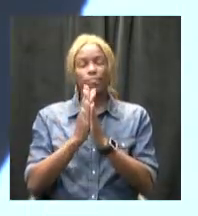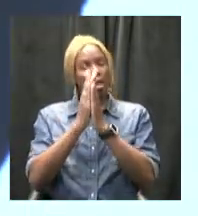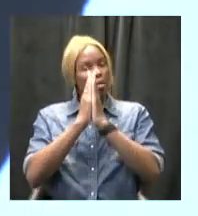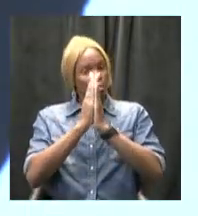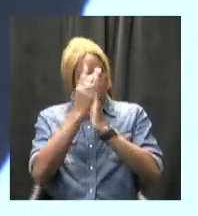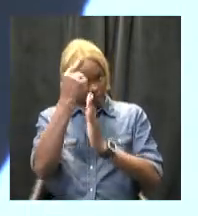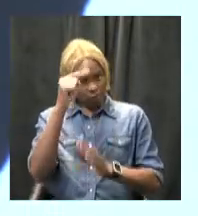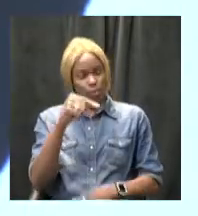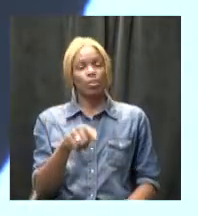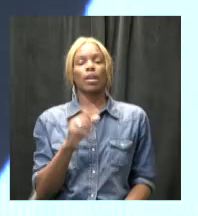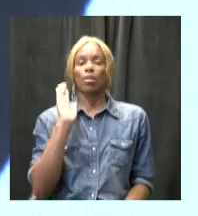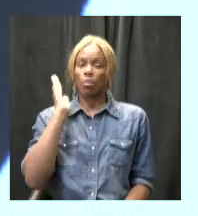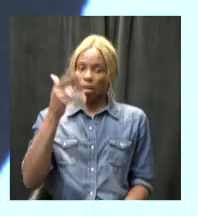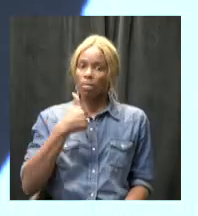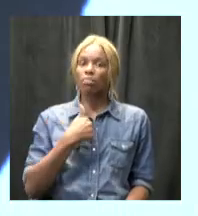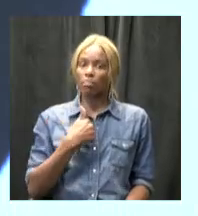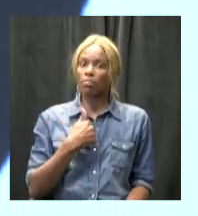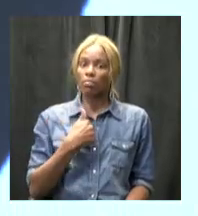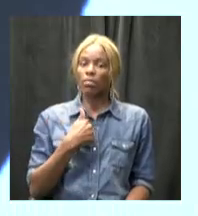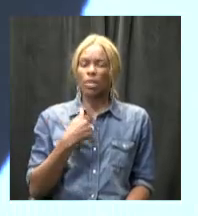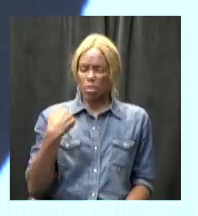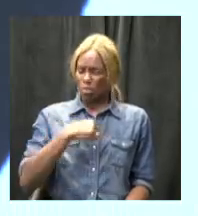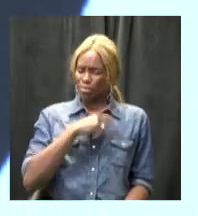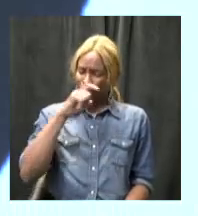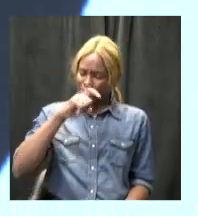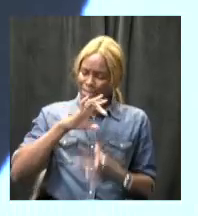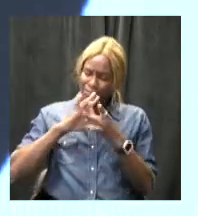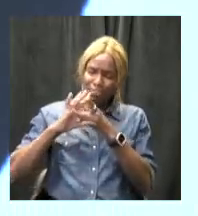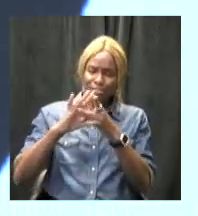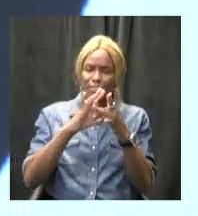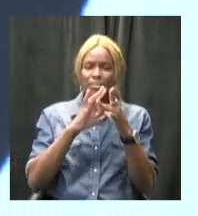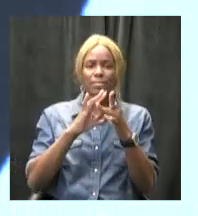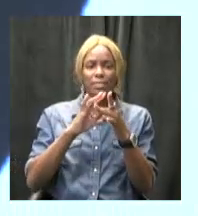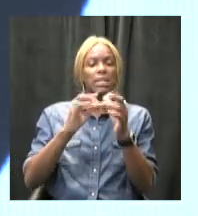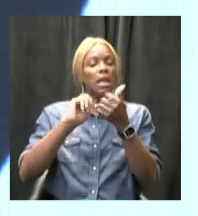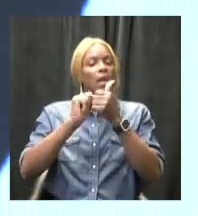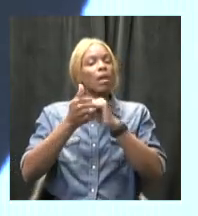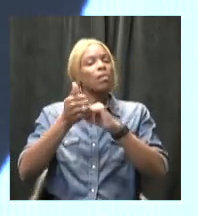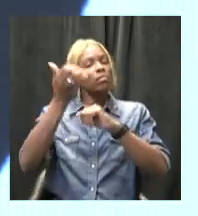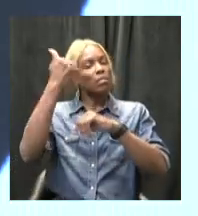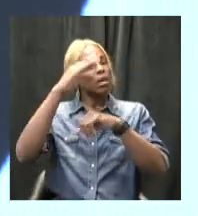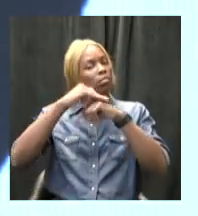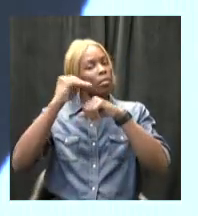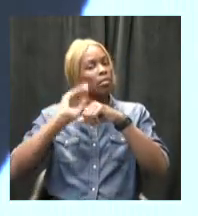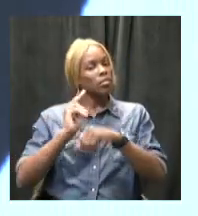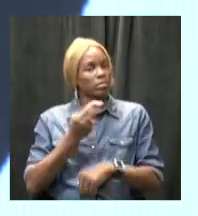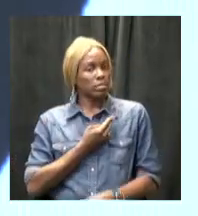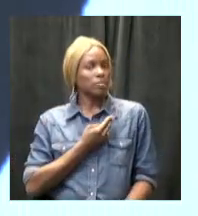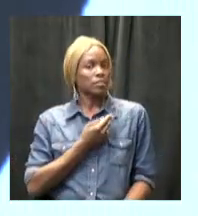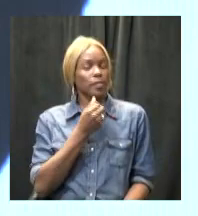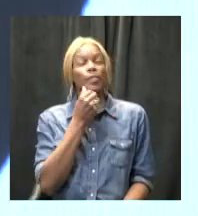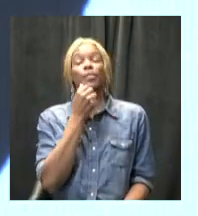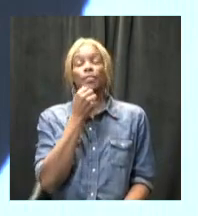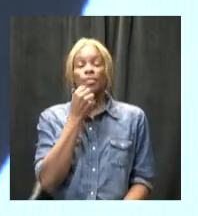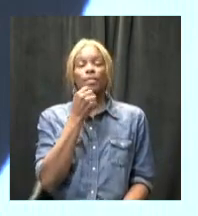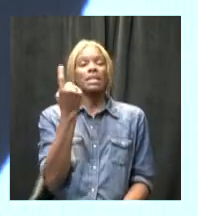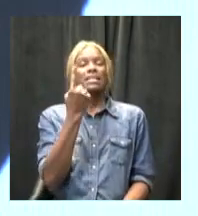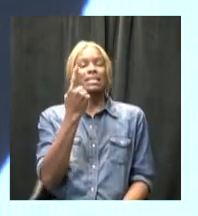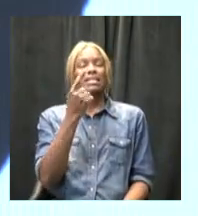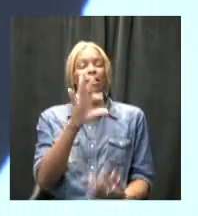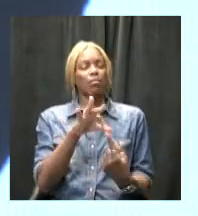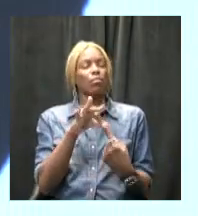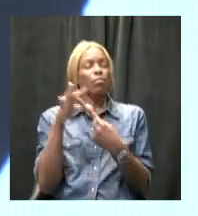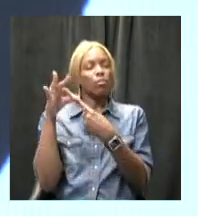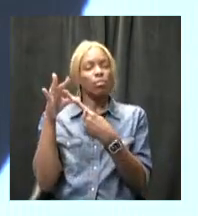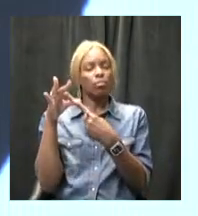this sharing that we need each other. This is the way in which God has called us to. That there is something incredibly distinct.